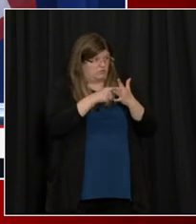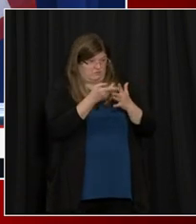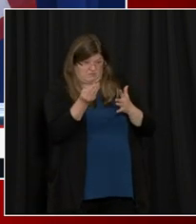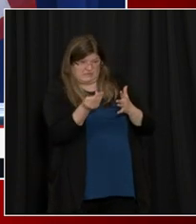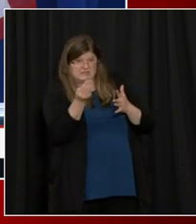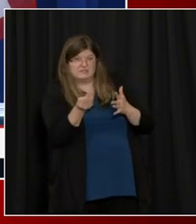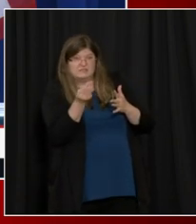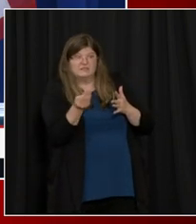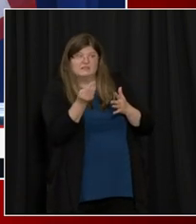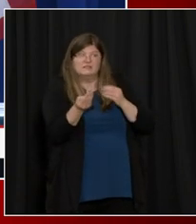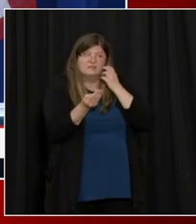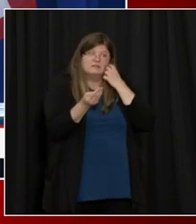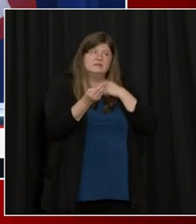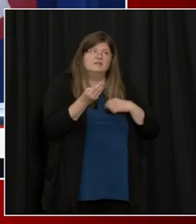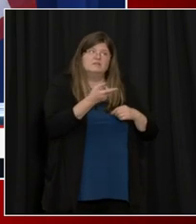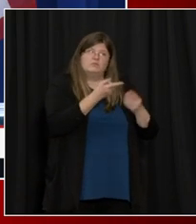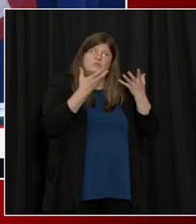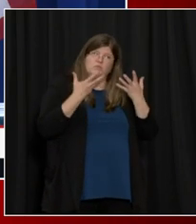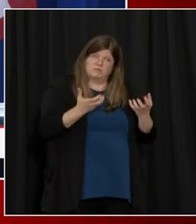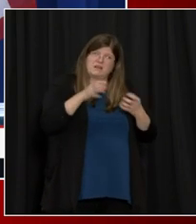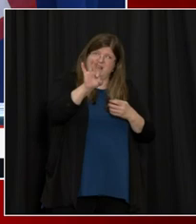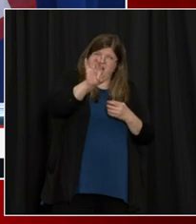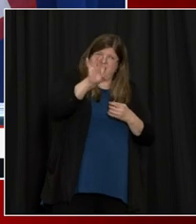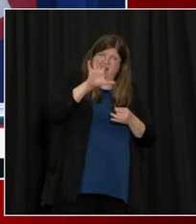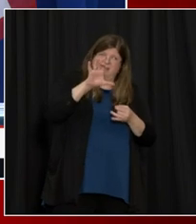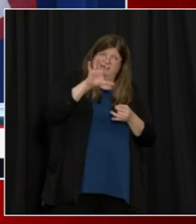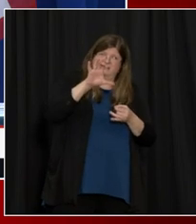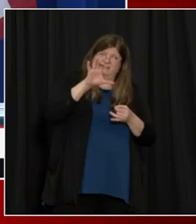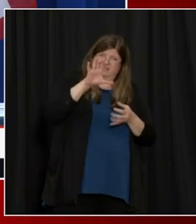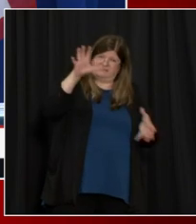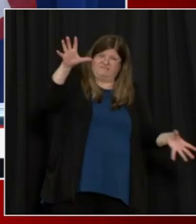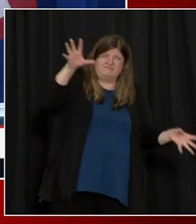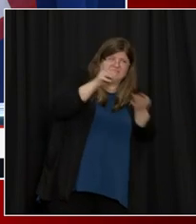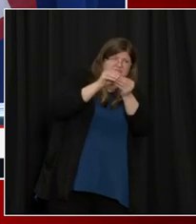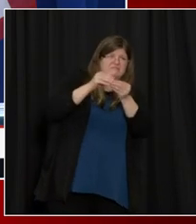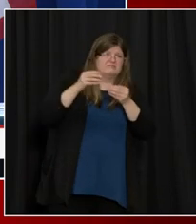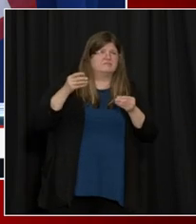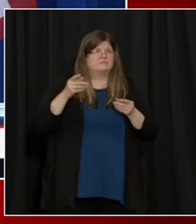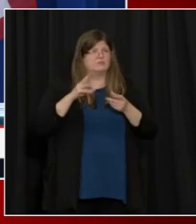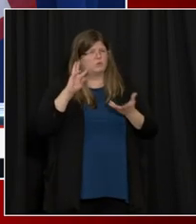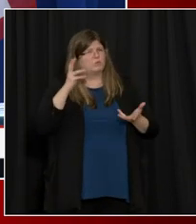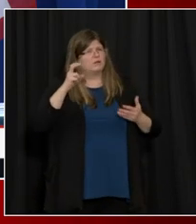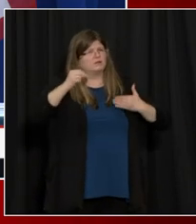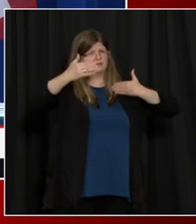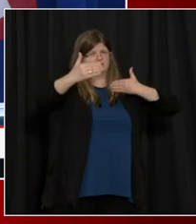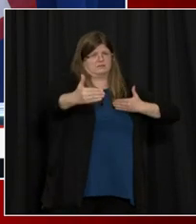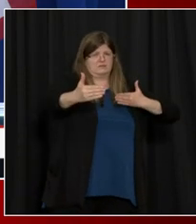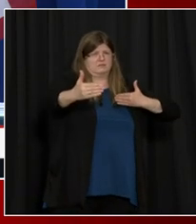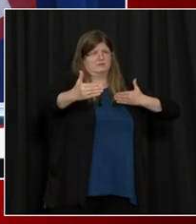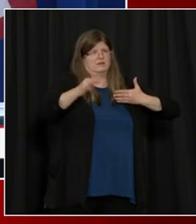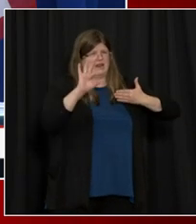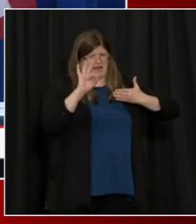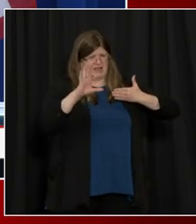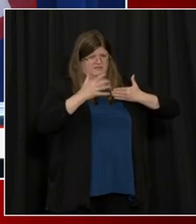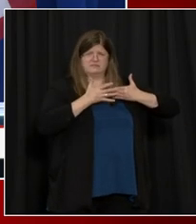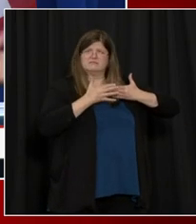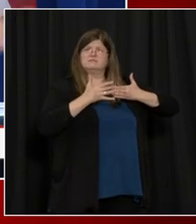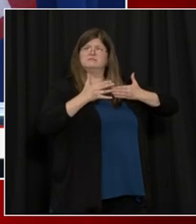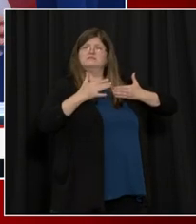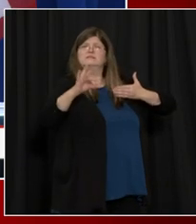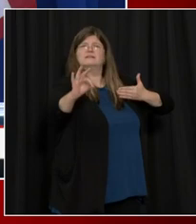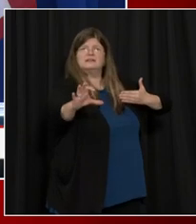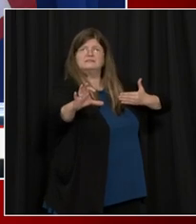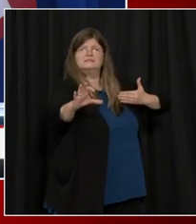get to 900. What's the timeline for hiring 900? I said a tranche of our contract tracers was being hired